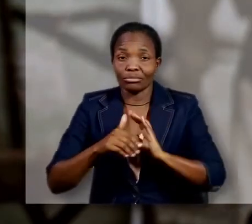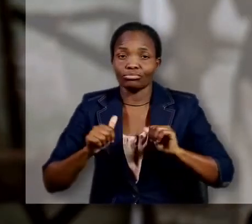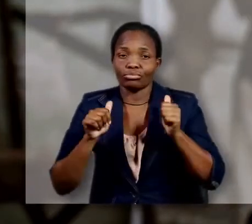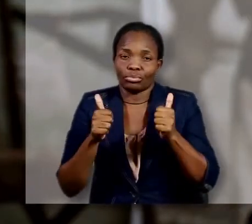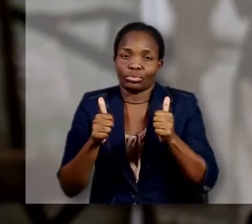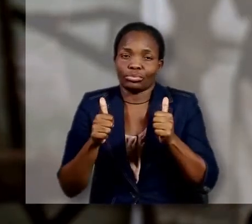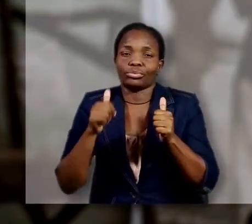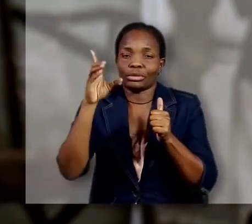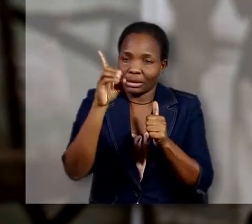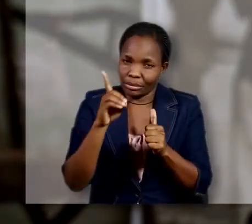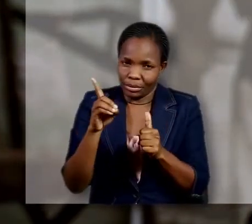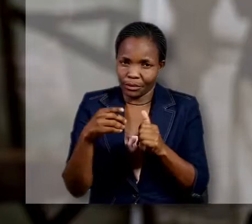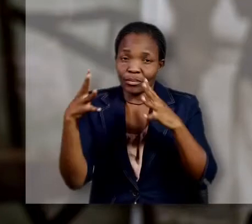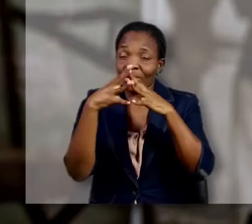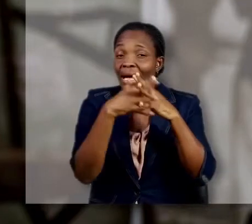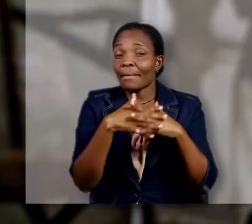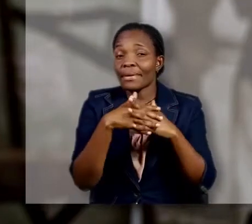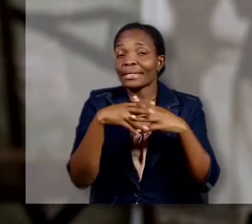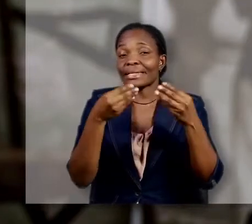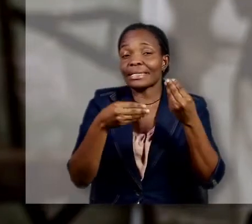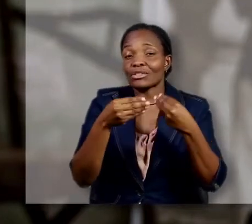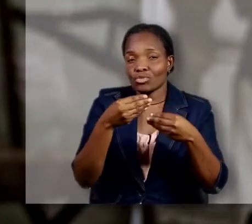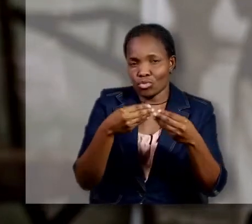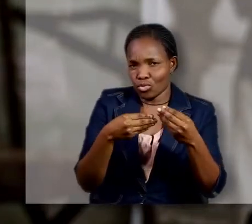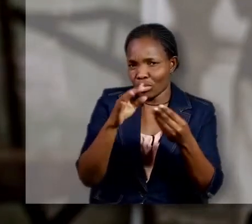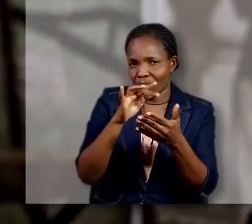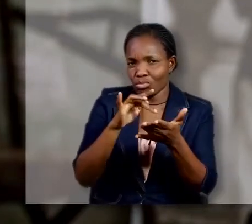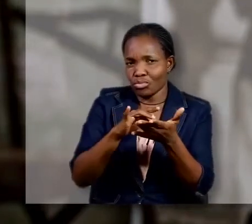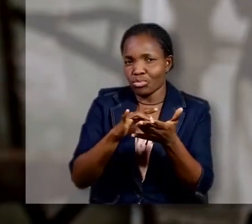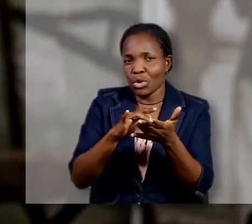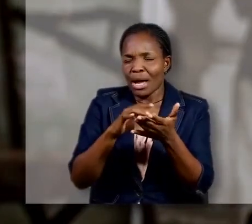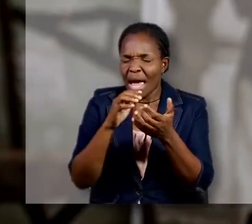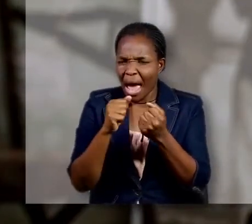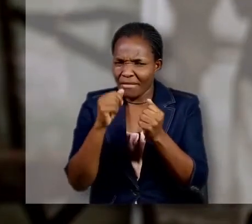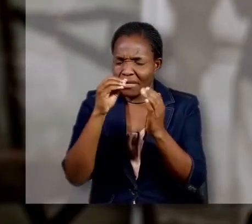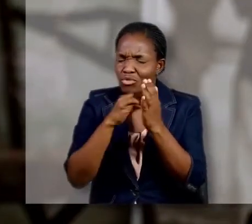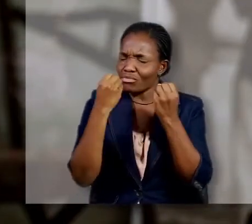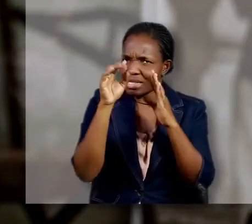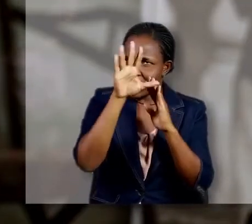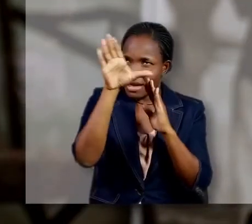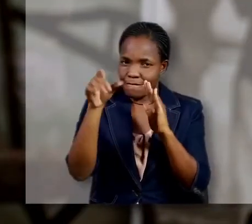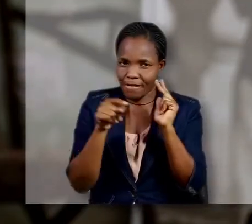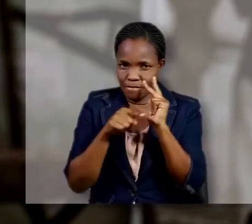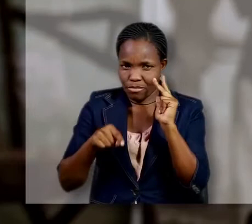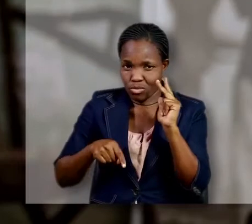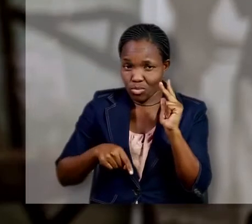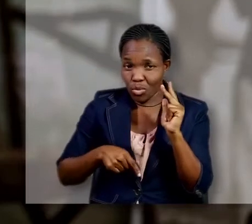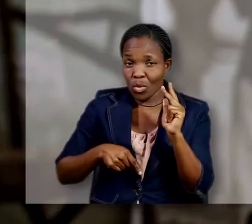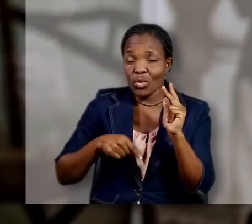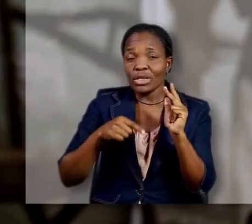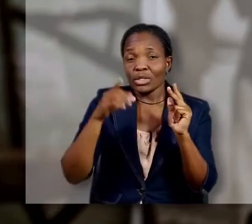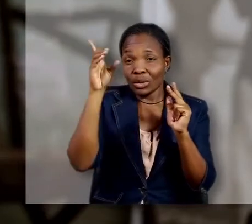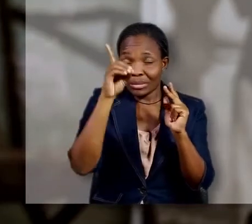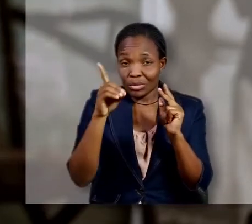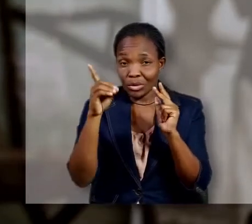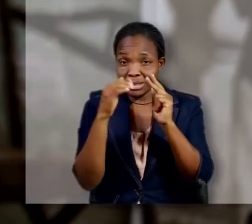rated most African nations as either flawed democracies or hybrid regimes, which is somewhere between a flawed democracy and